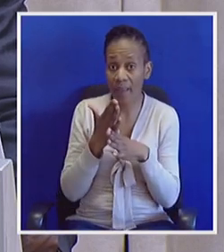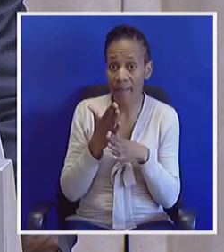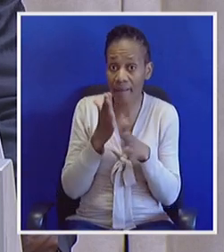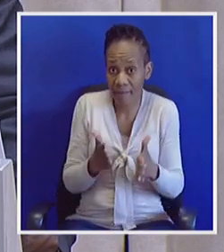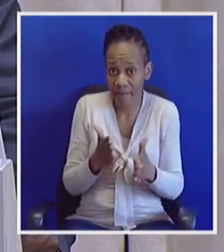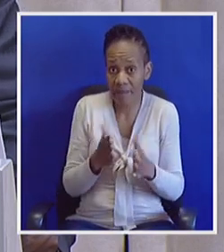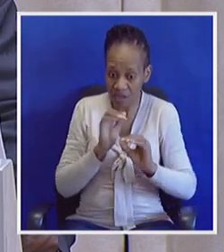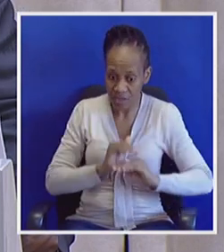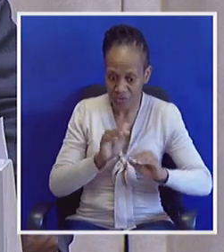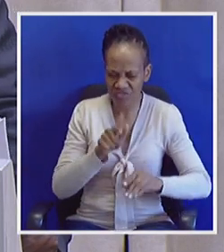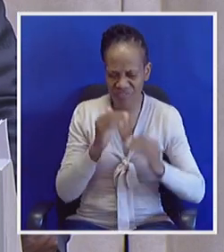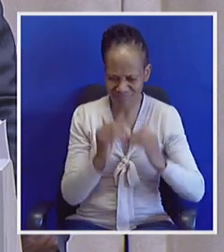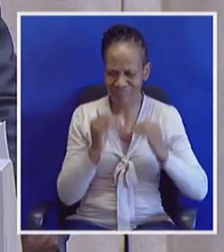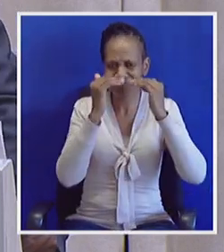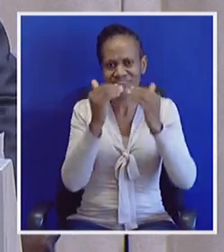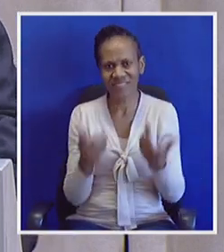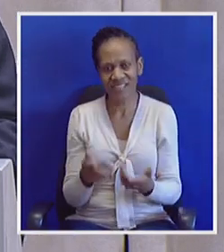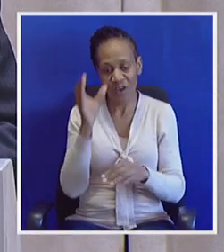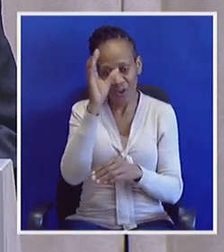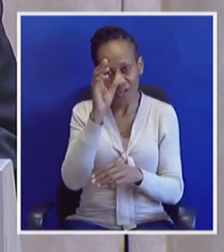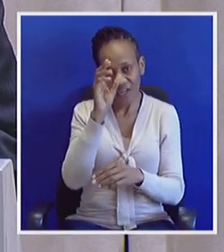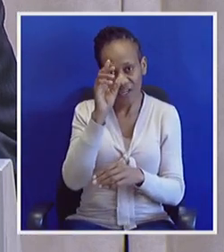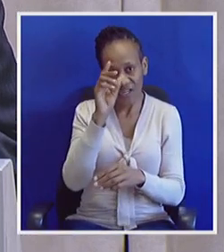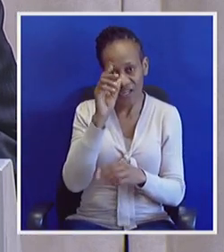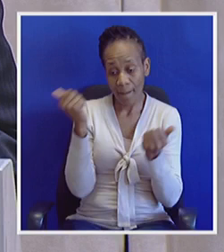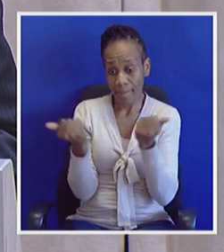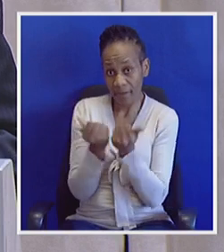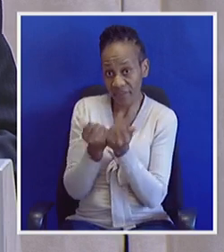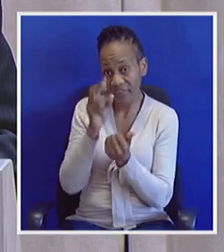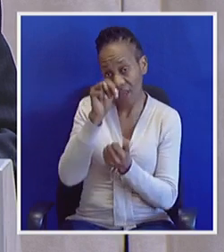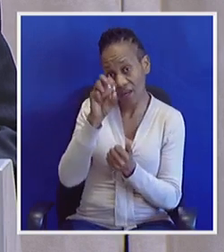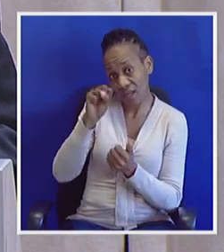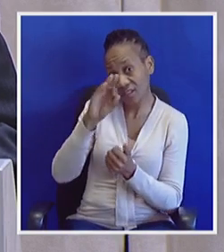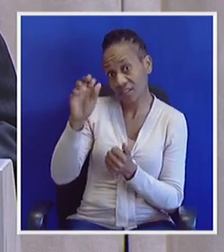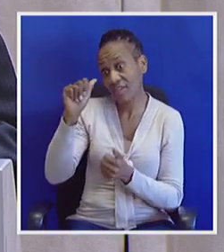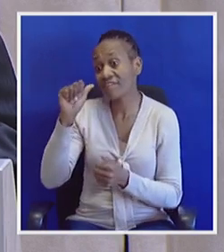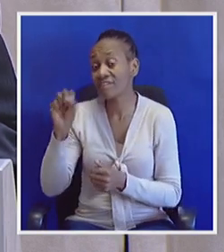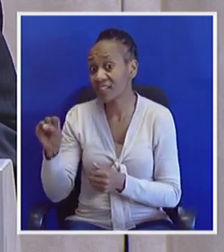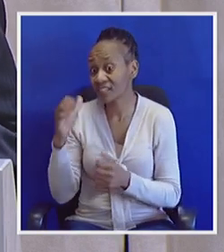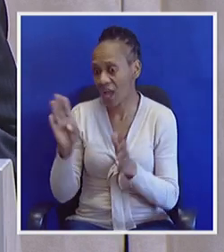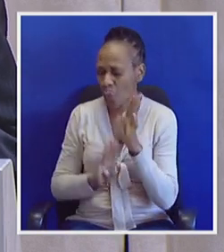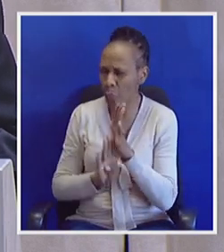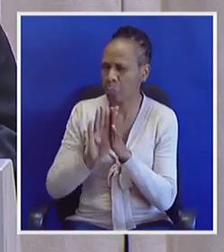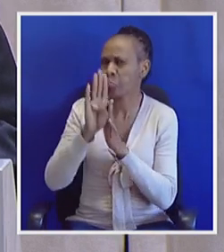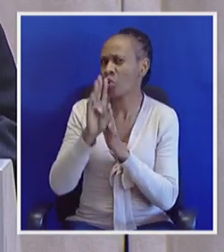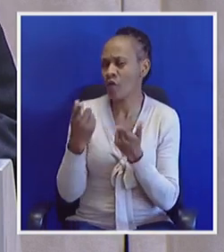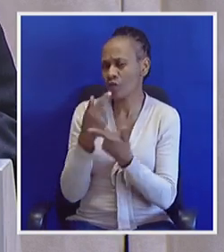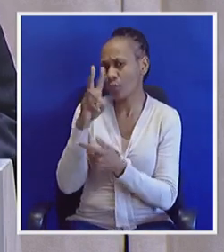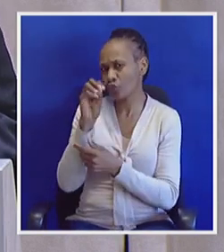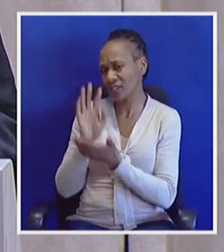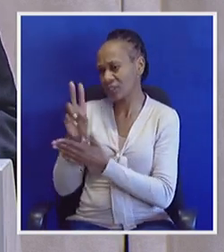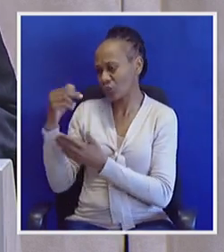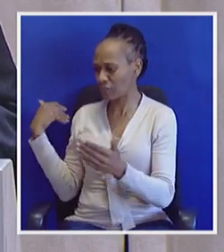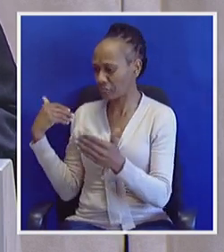substantial. The number of TVET NASFAS beneficiaries has increased dramatically since 2012,